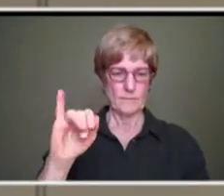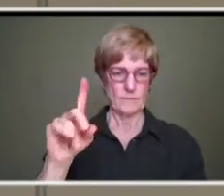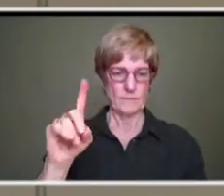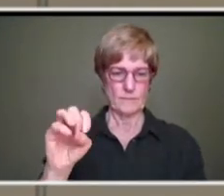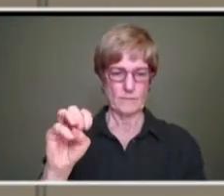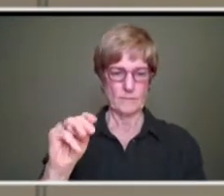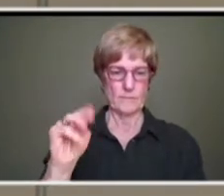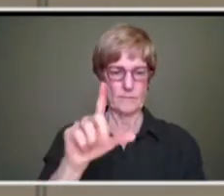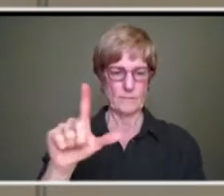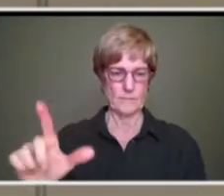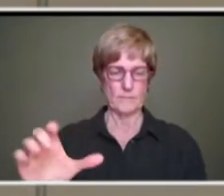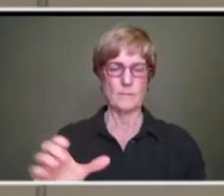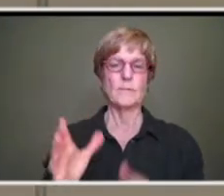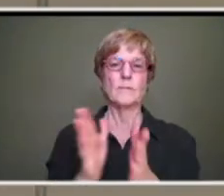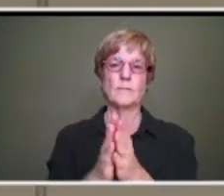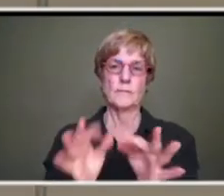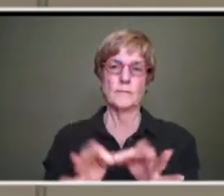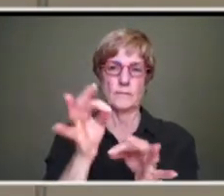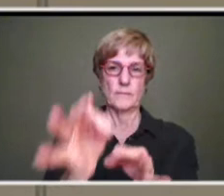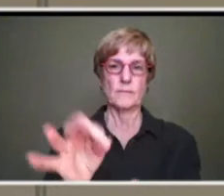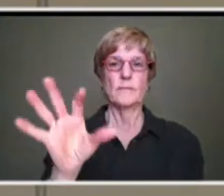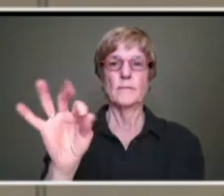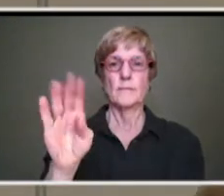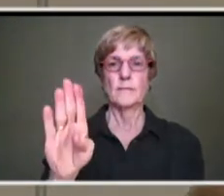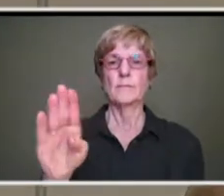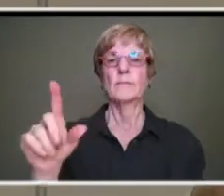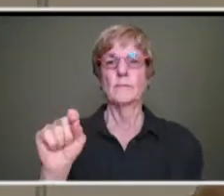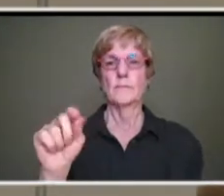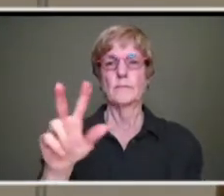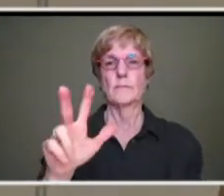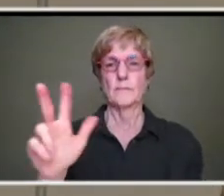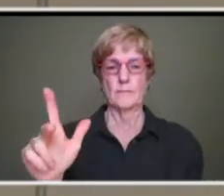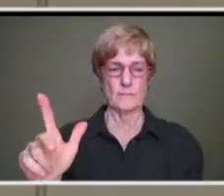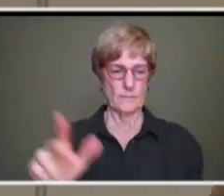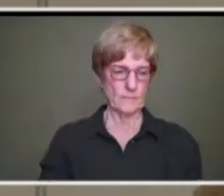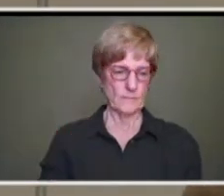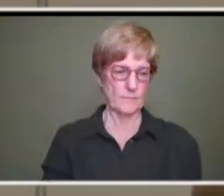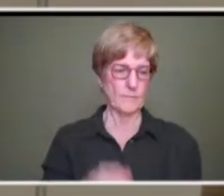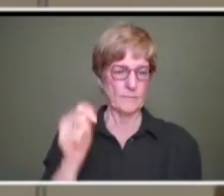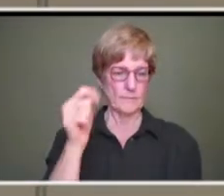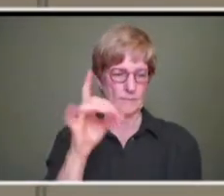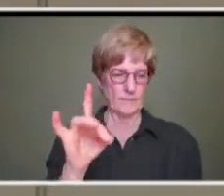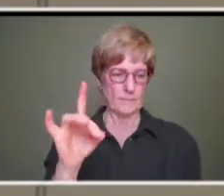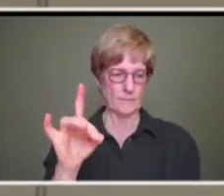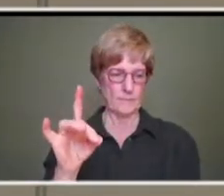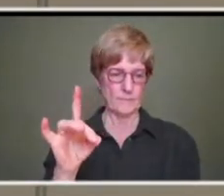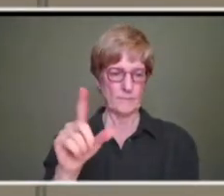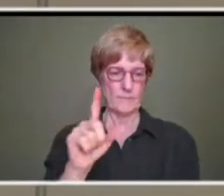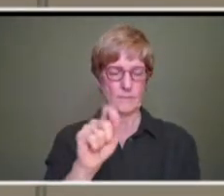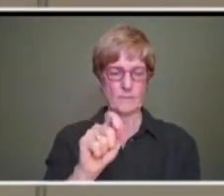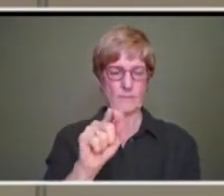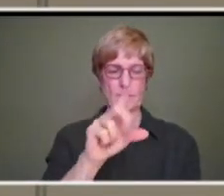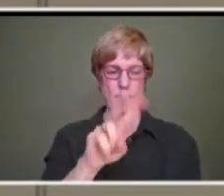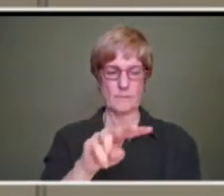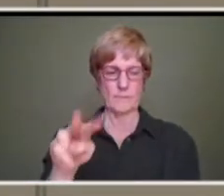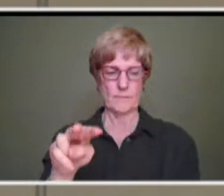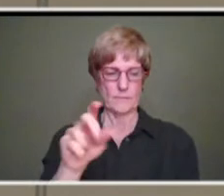hearing requesting deferral until February 20th 2023. item number 18 petition number